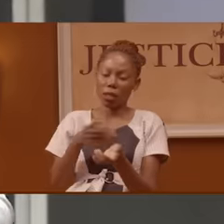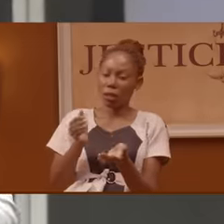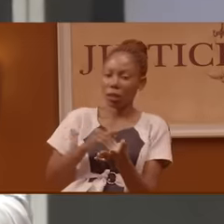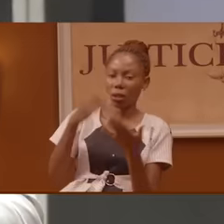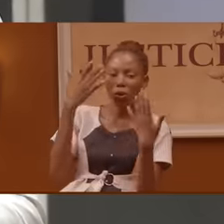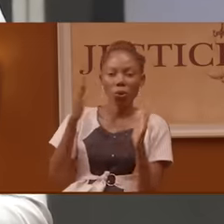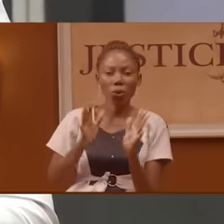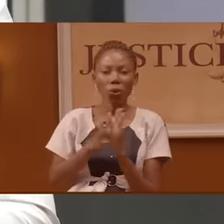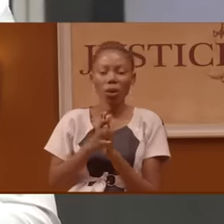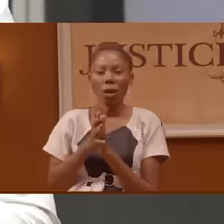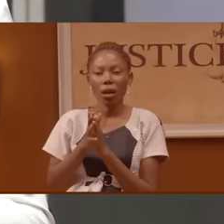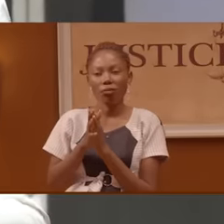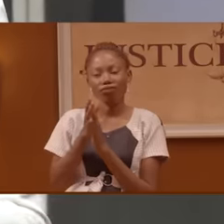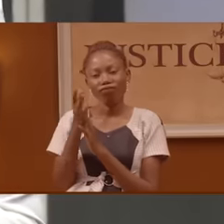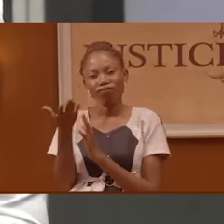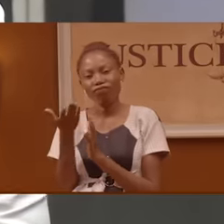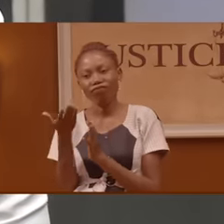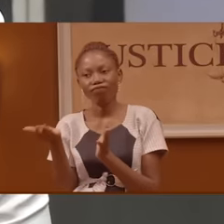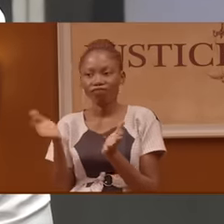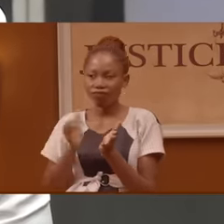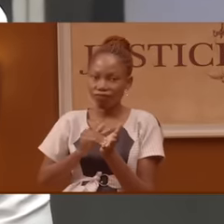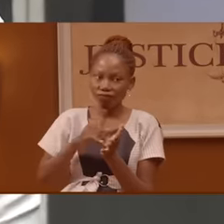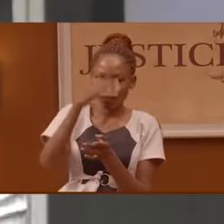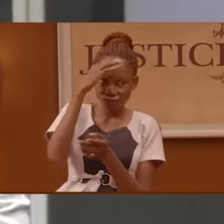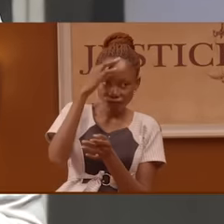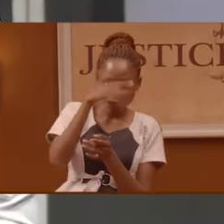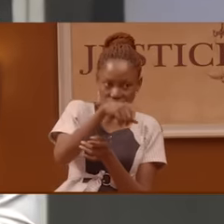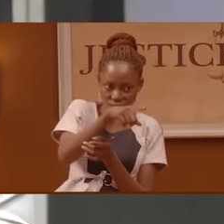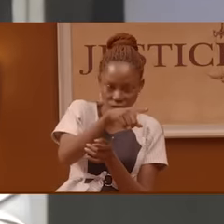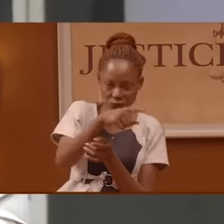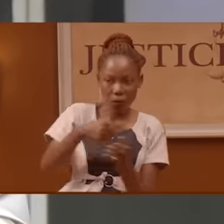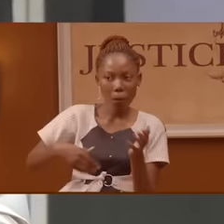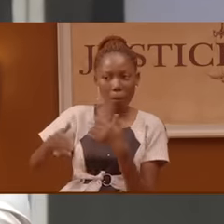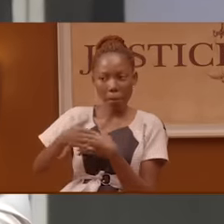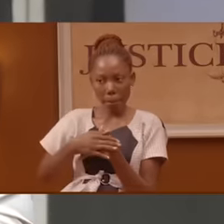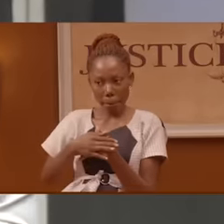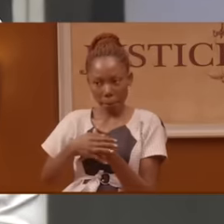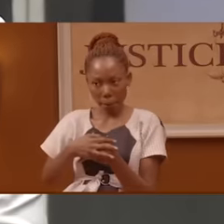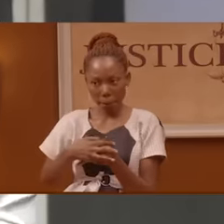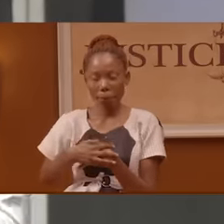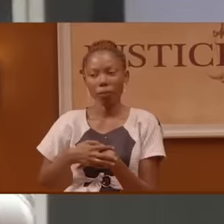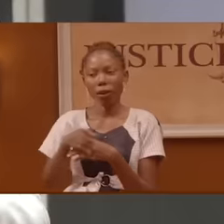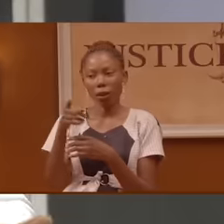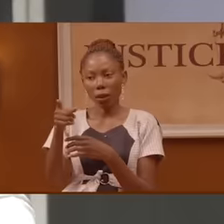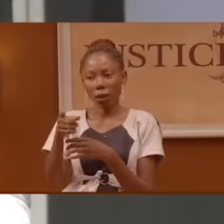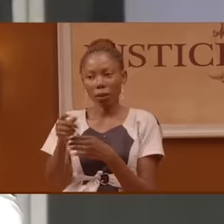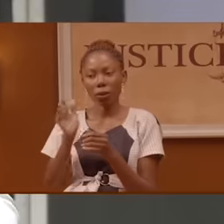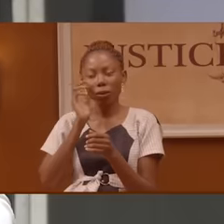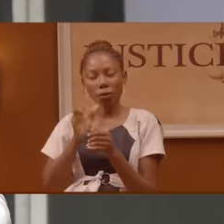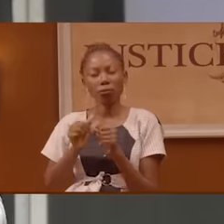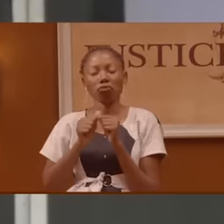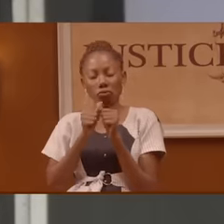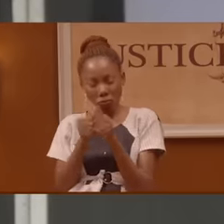So after a while, he still came back. And we were still seeing and dating because I don't know who else